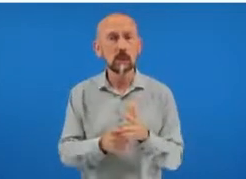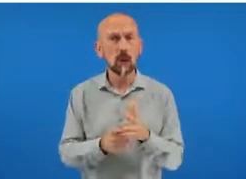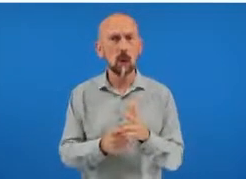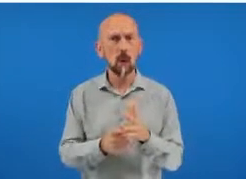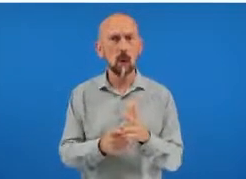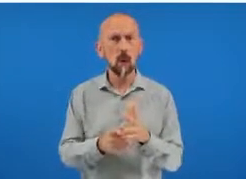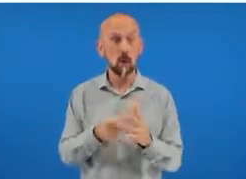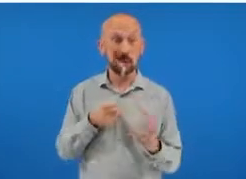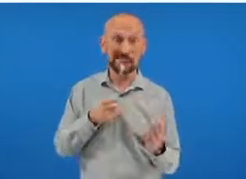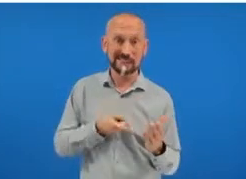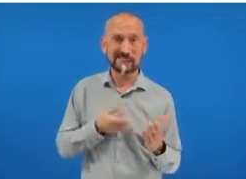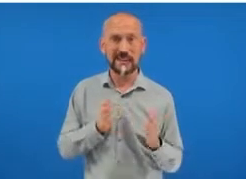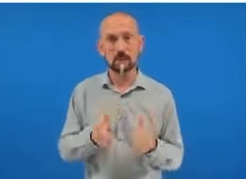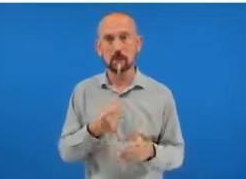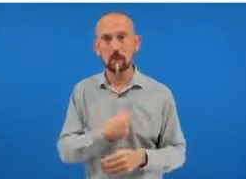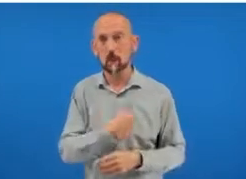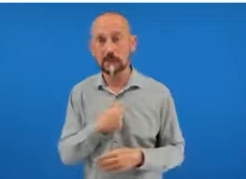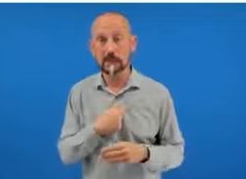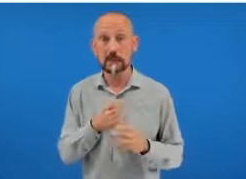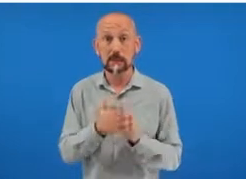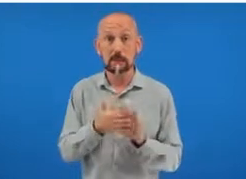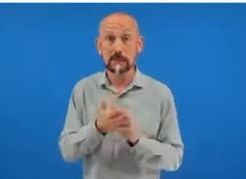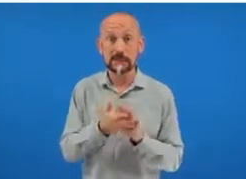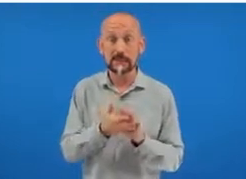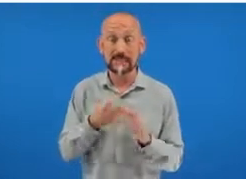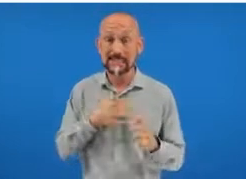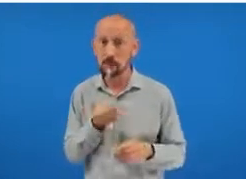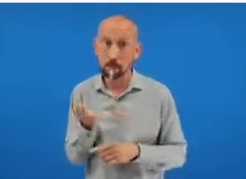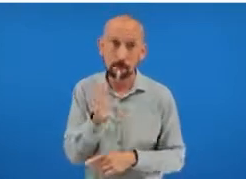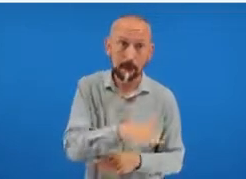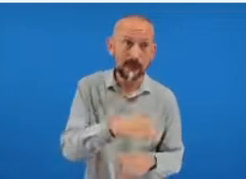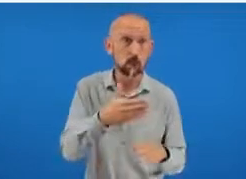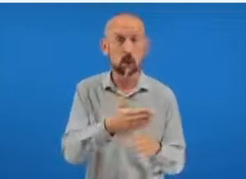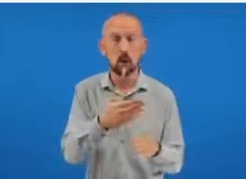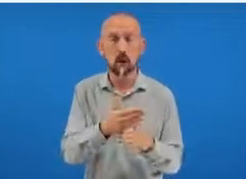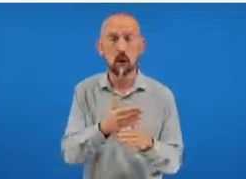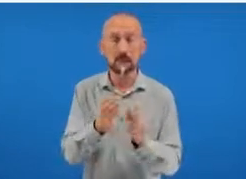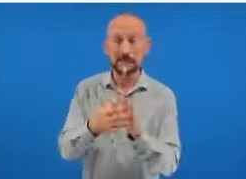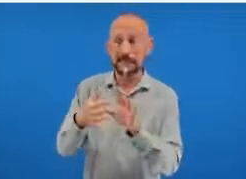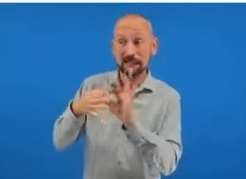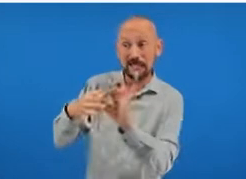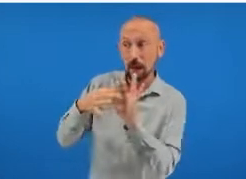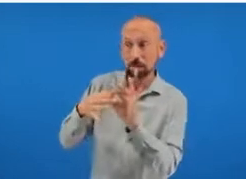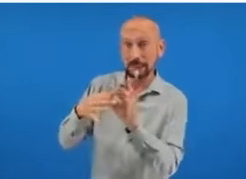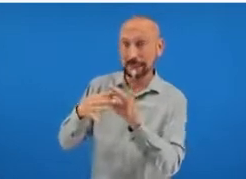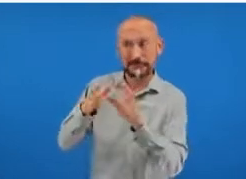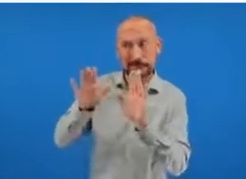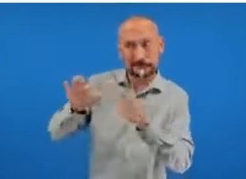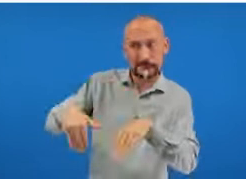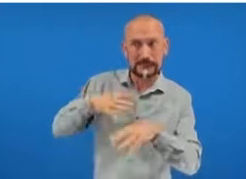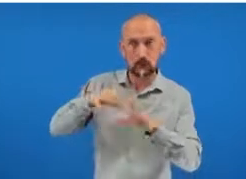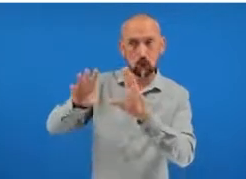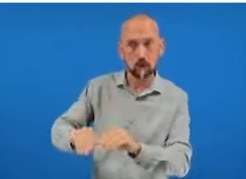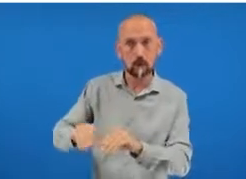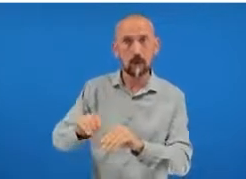was, well, I've got to get back into working, so I've got to be released from a therapy because the first psychologist was